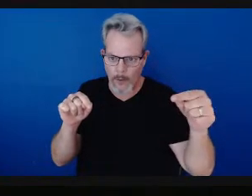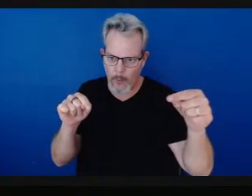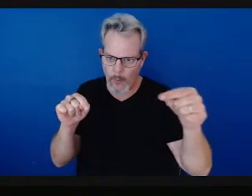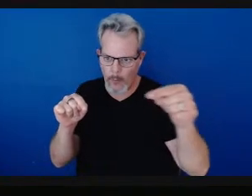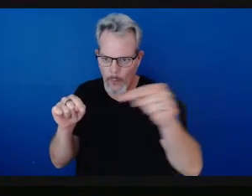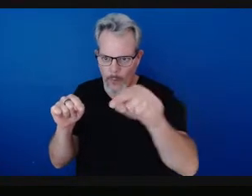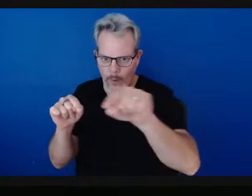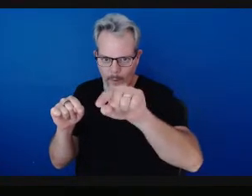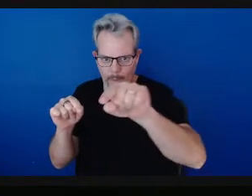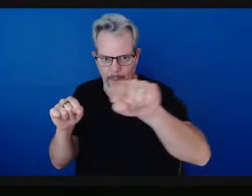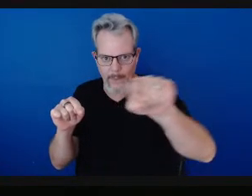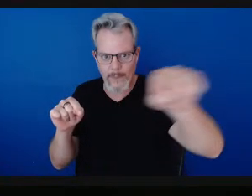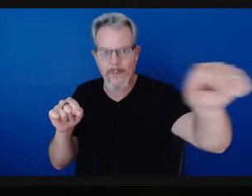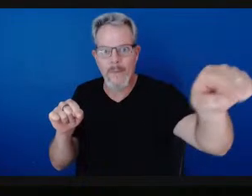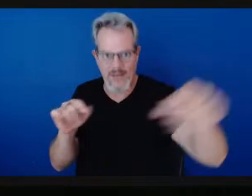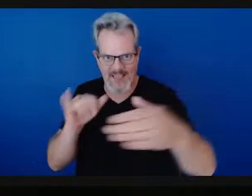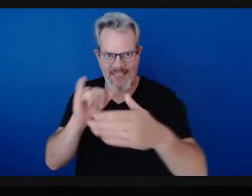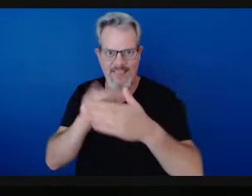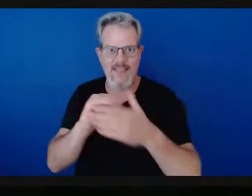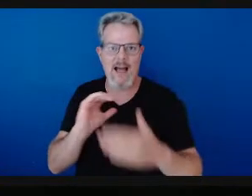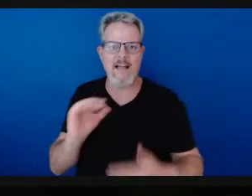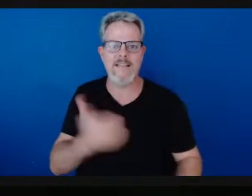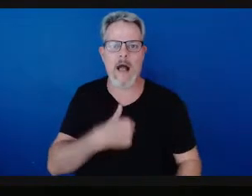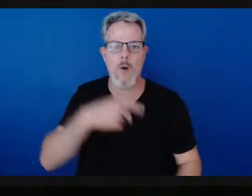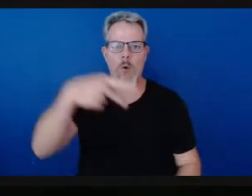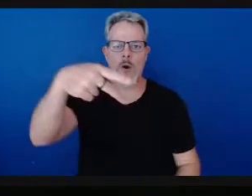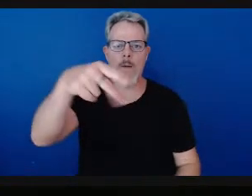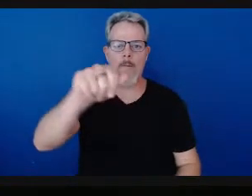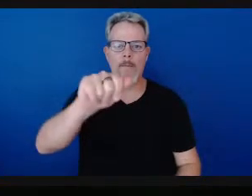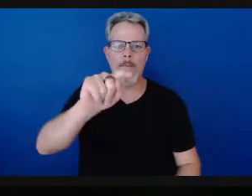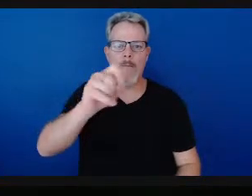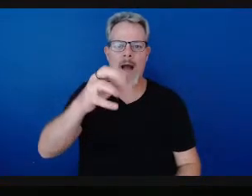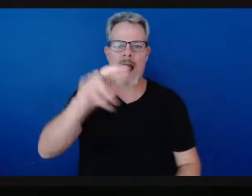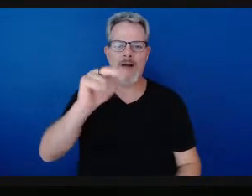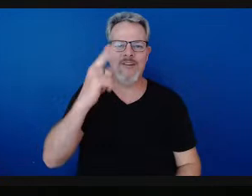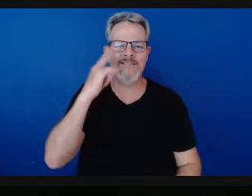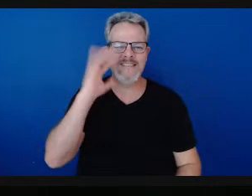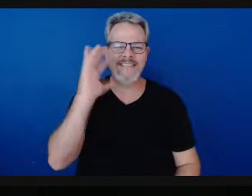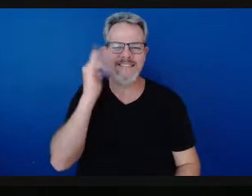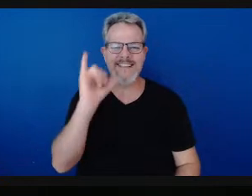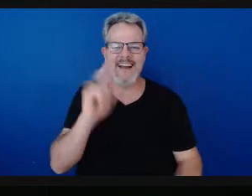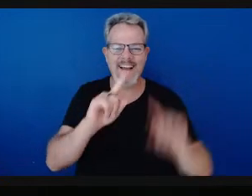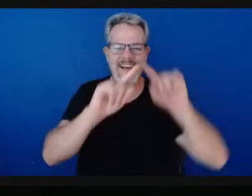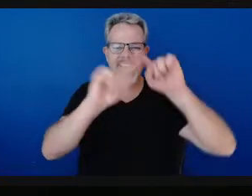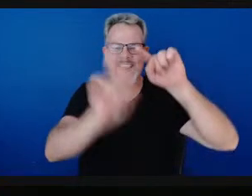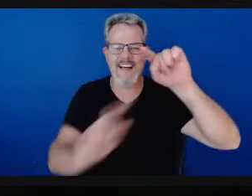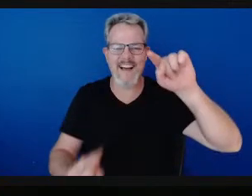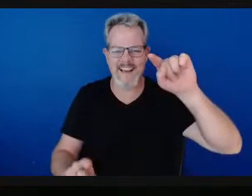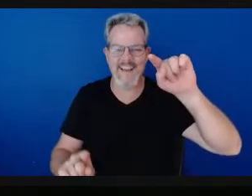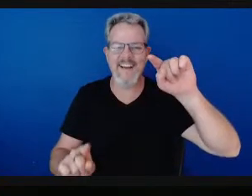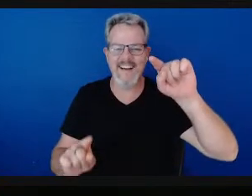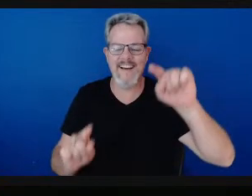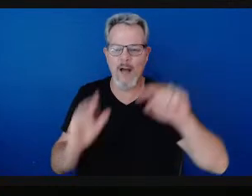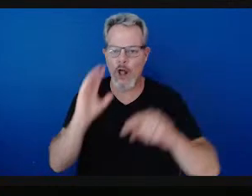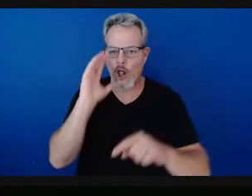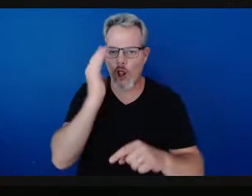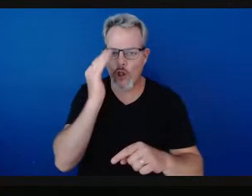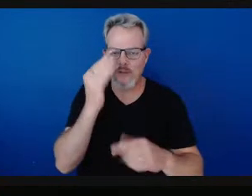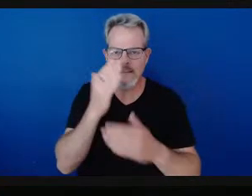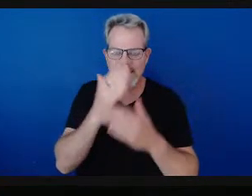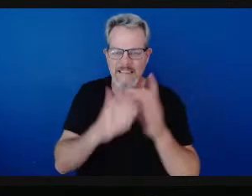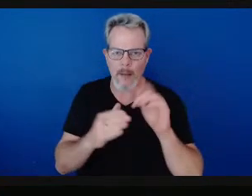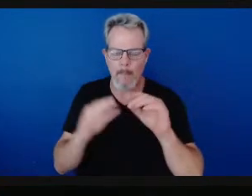this. Like that's our pattern. It's like a lightning bolt, kind of, right? There's some torque to the direction this thing wants to